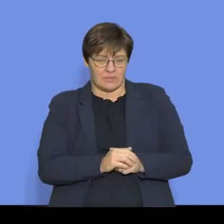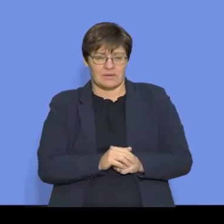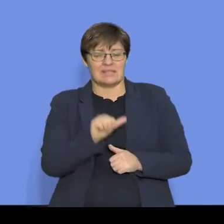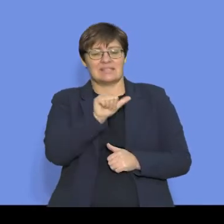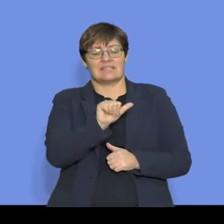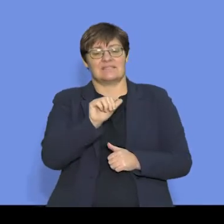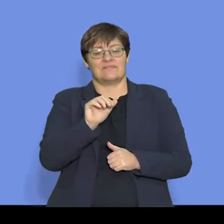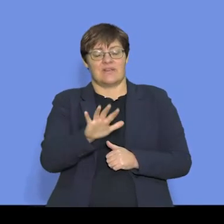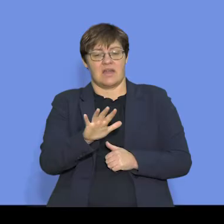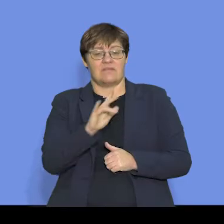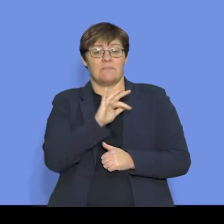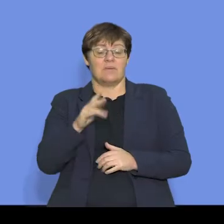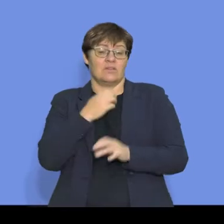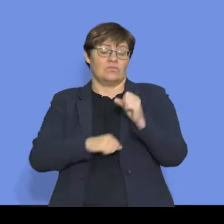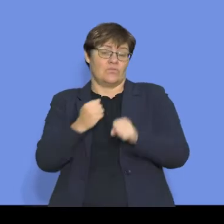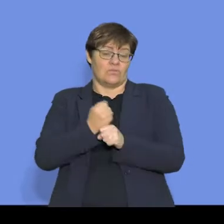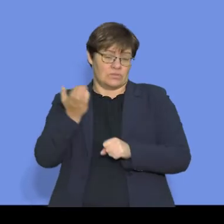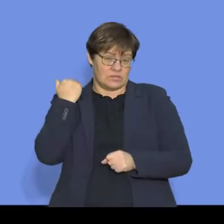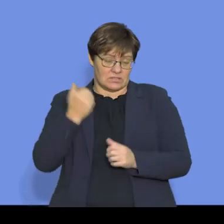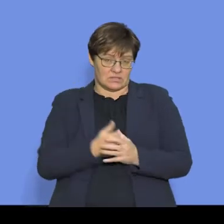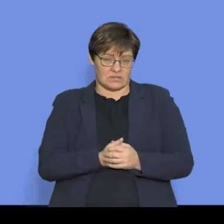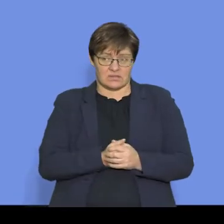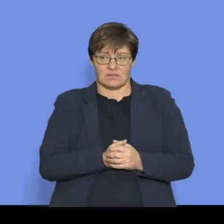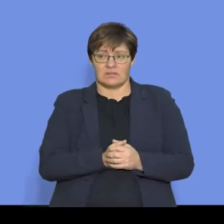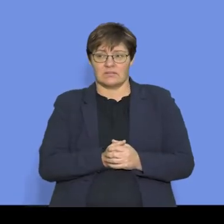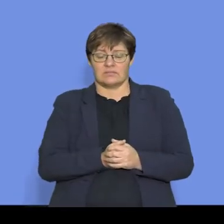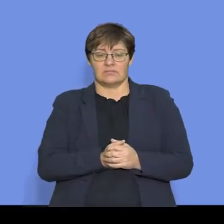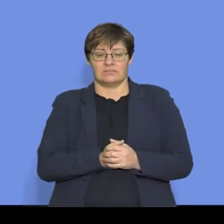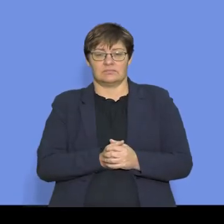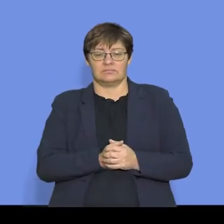been 65 million years ago.